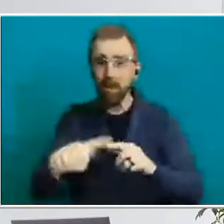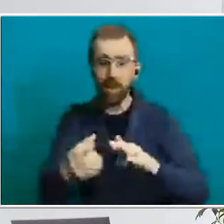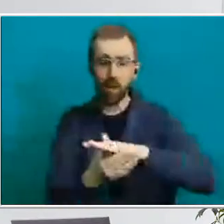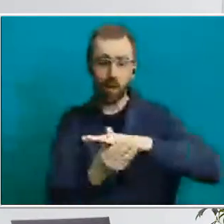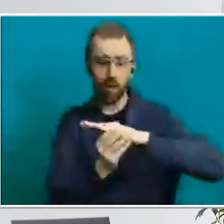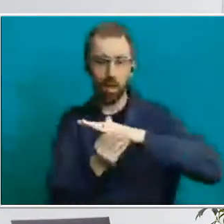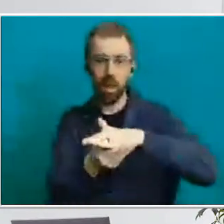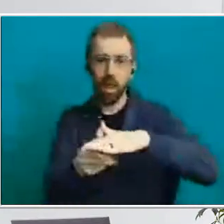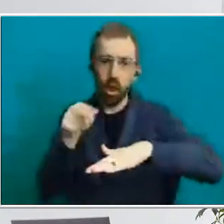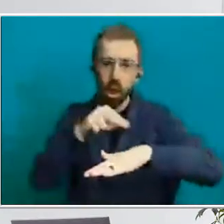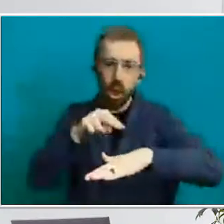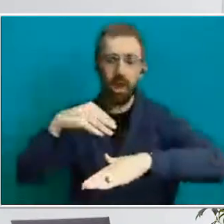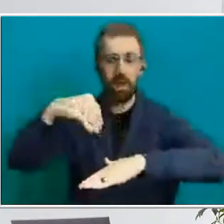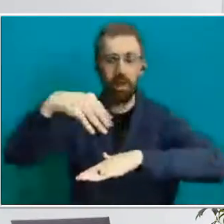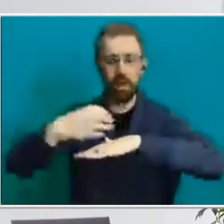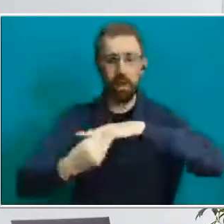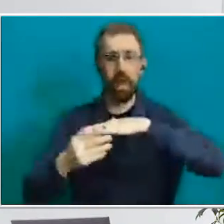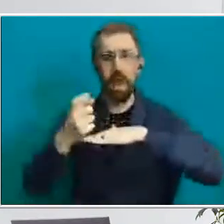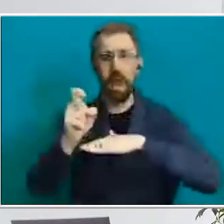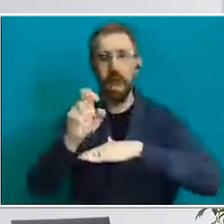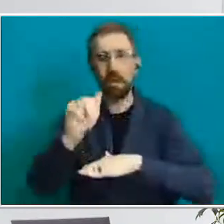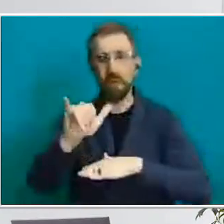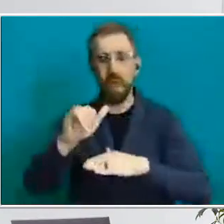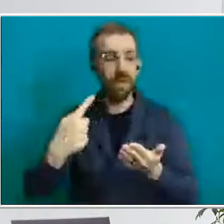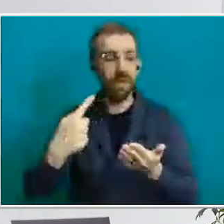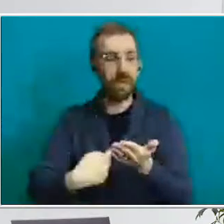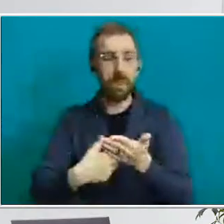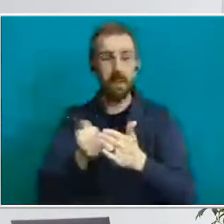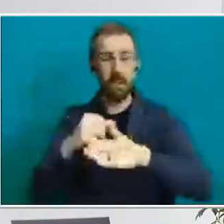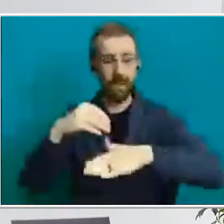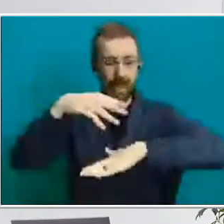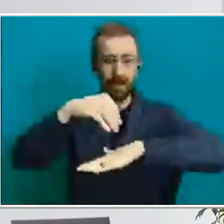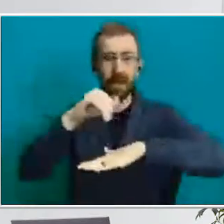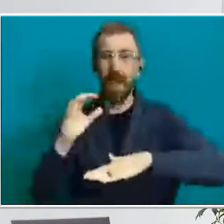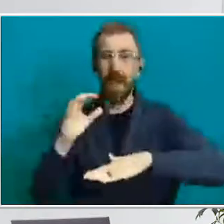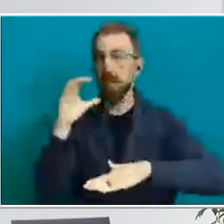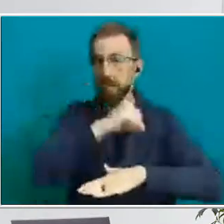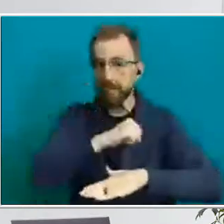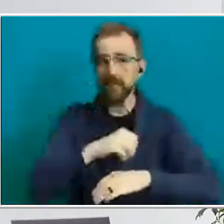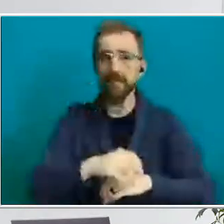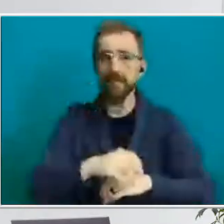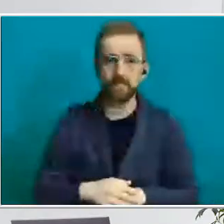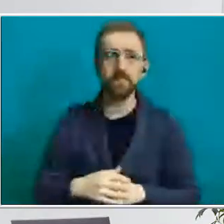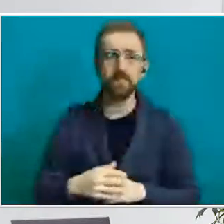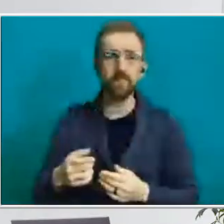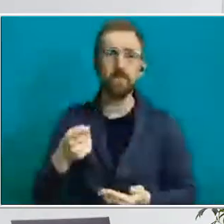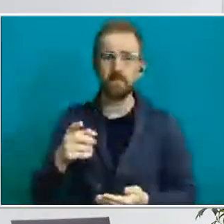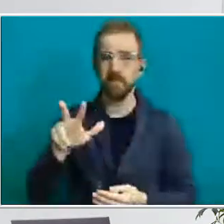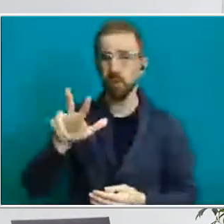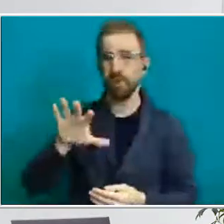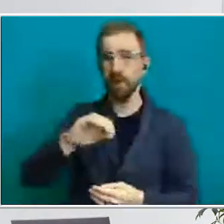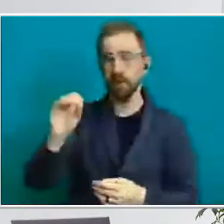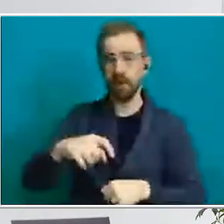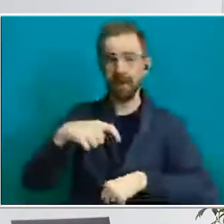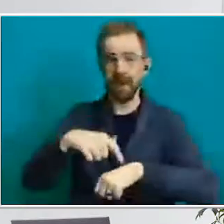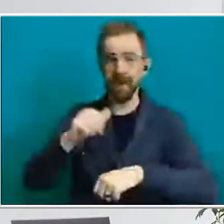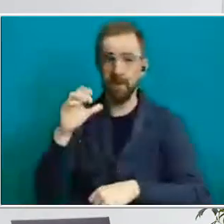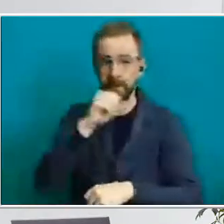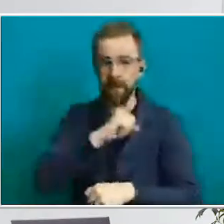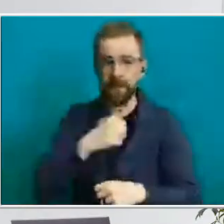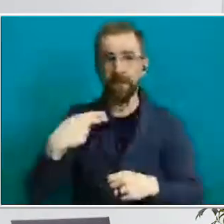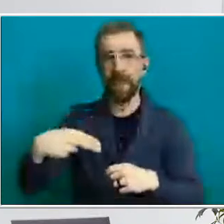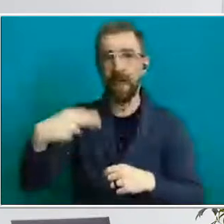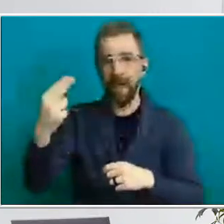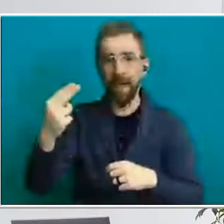get X-rays, and then even on X-rays, it can be easily missed. The old literature used to show these can be missed 35% of the time, and a high litigation for